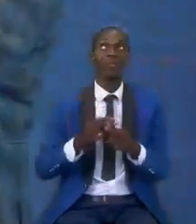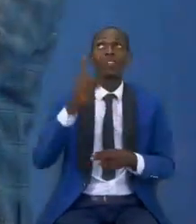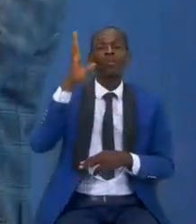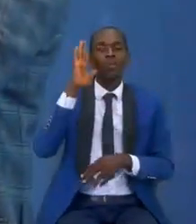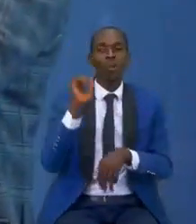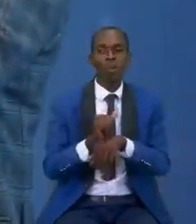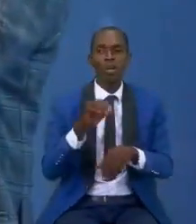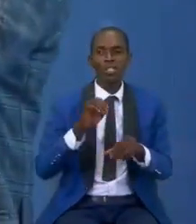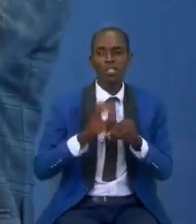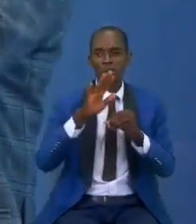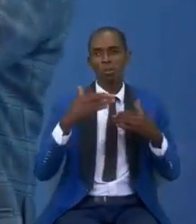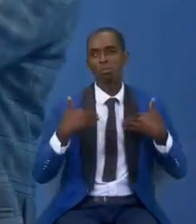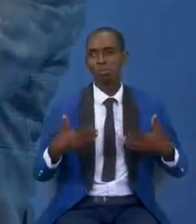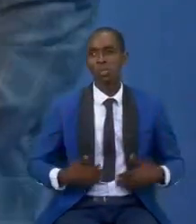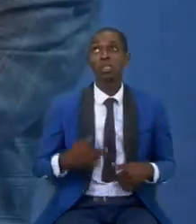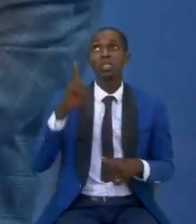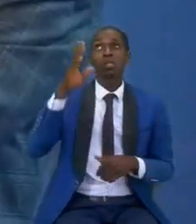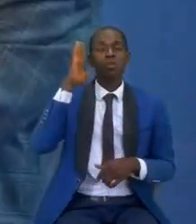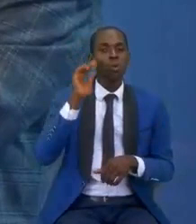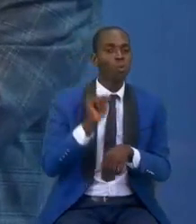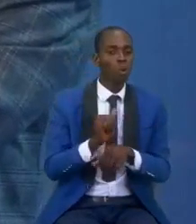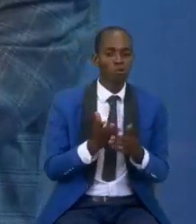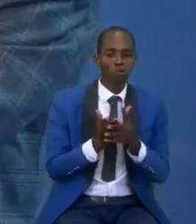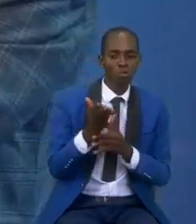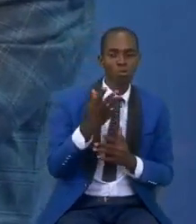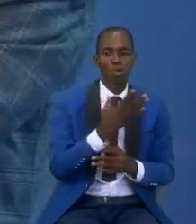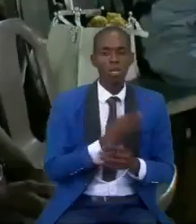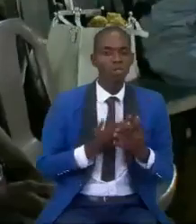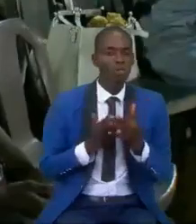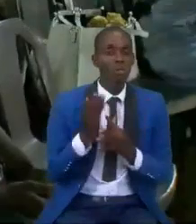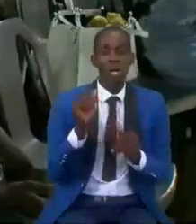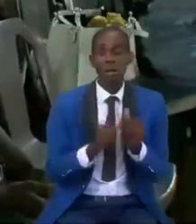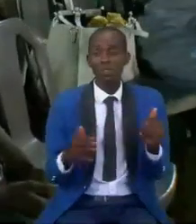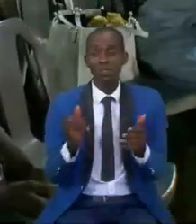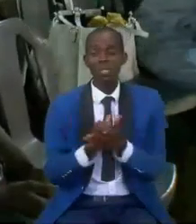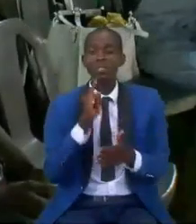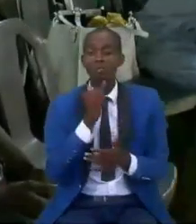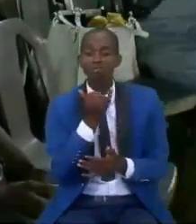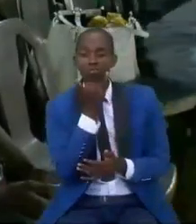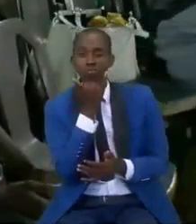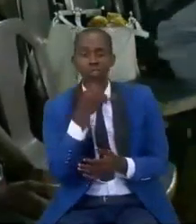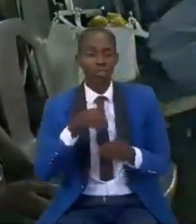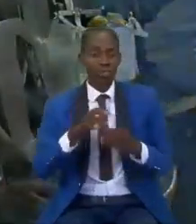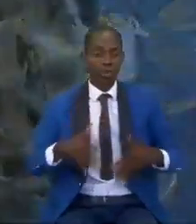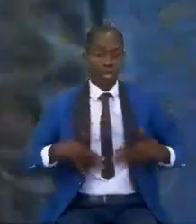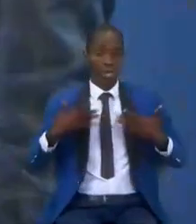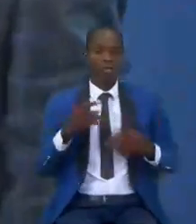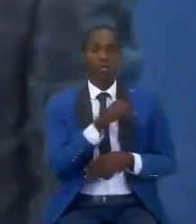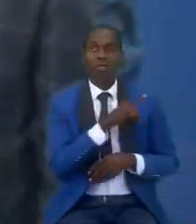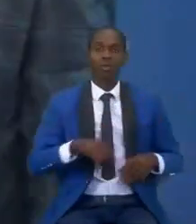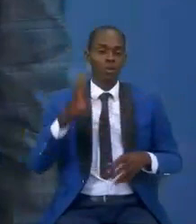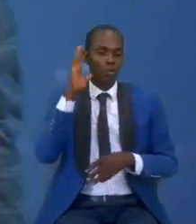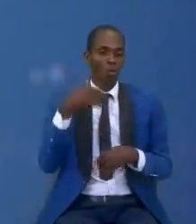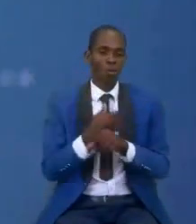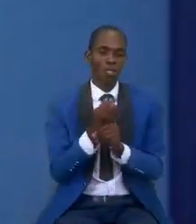is upside down, the Lord will turn it right side up. Anything of sickness, anything